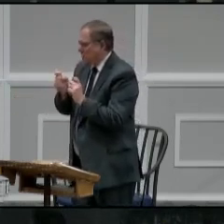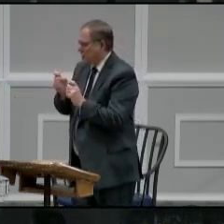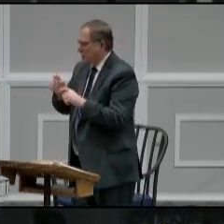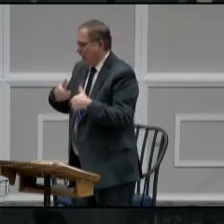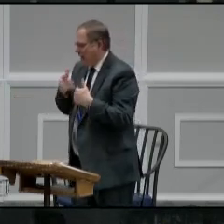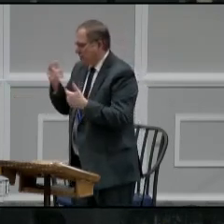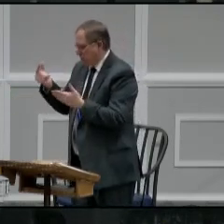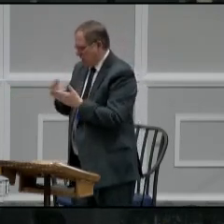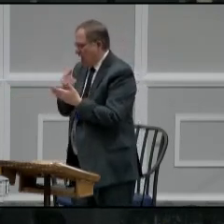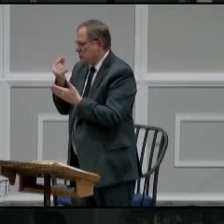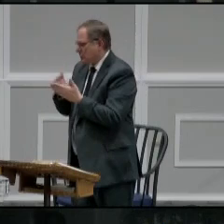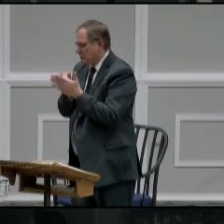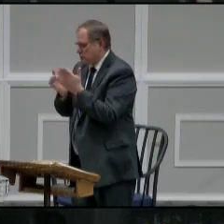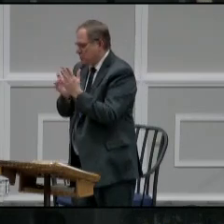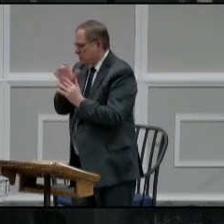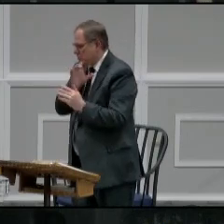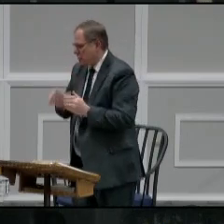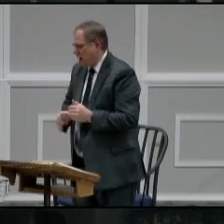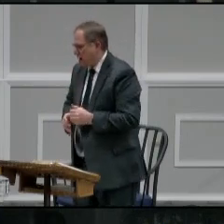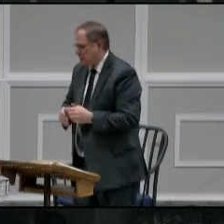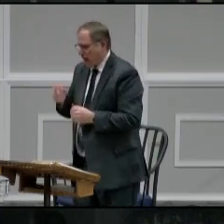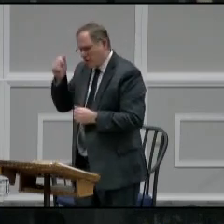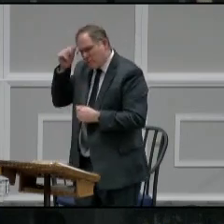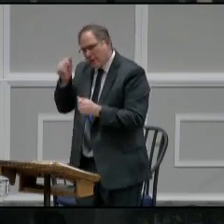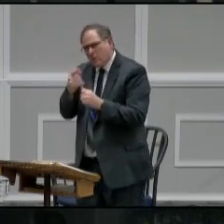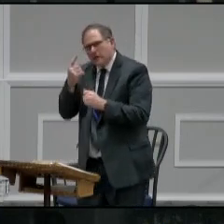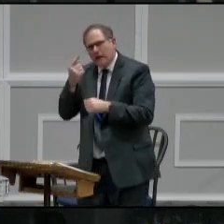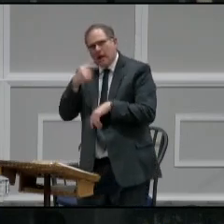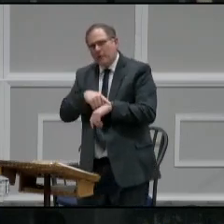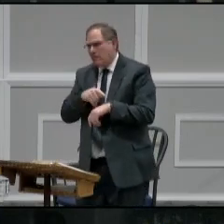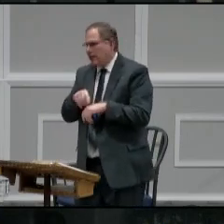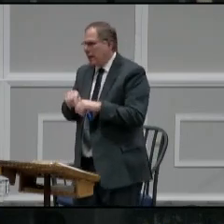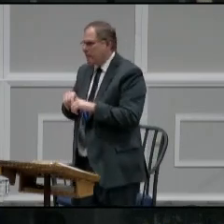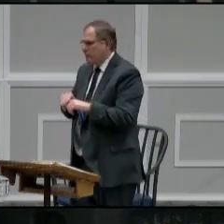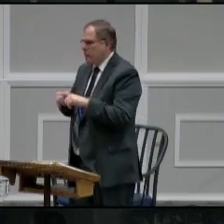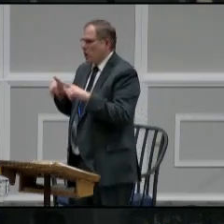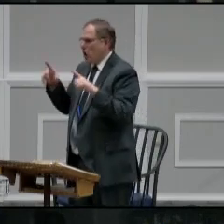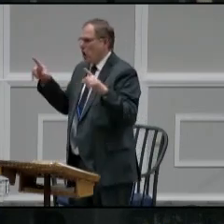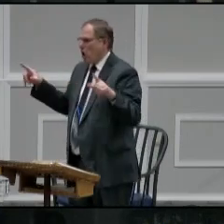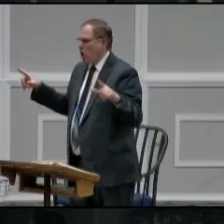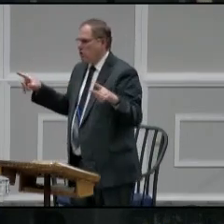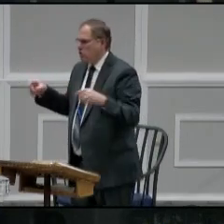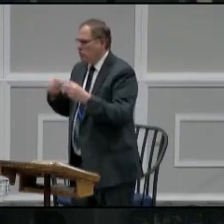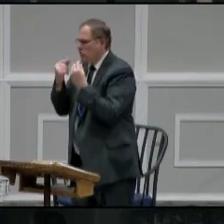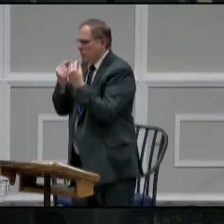and in this neighborhood there were a large number of people that were of the Hindu religion.